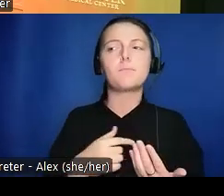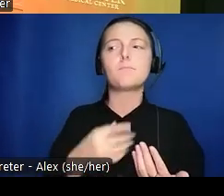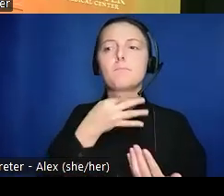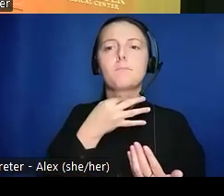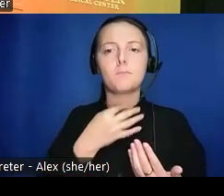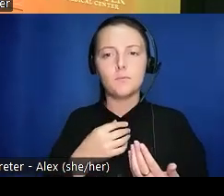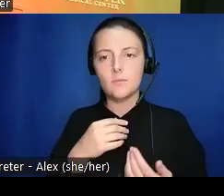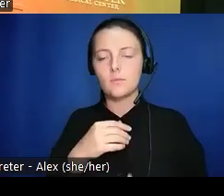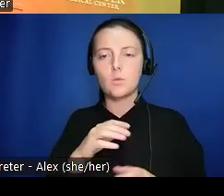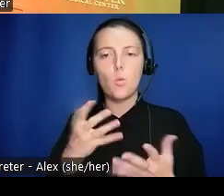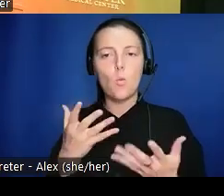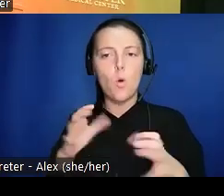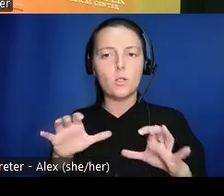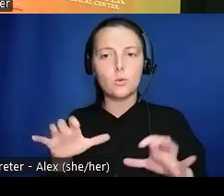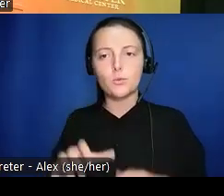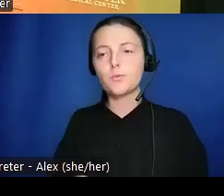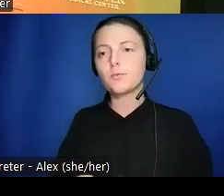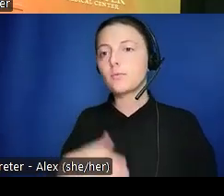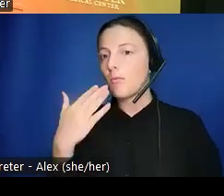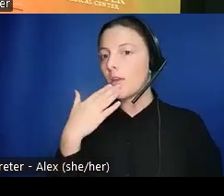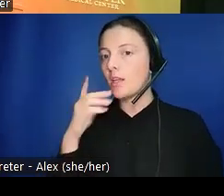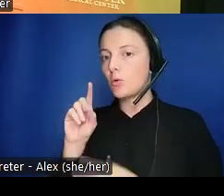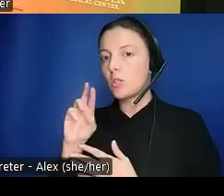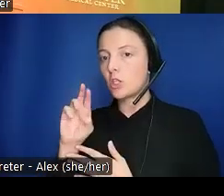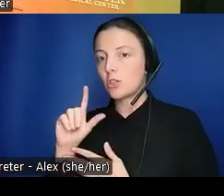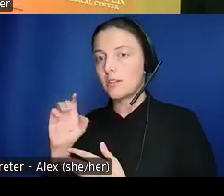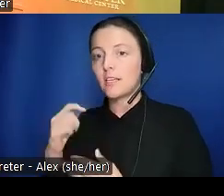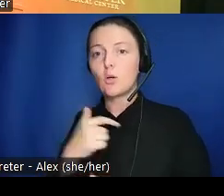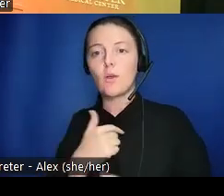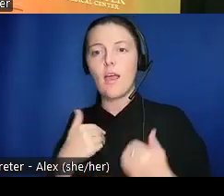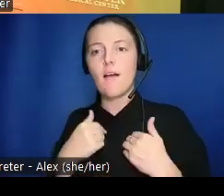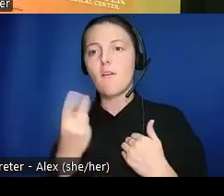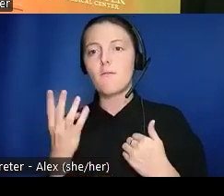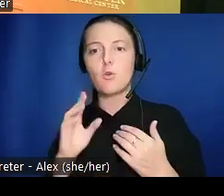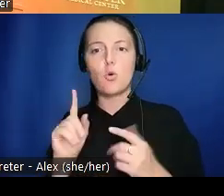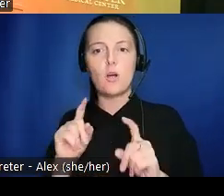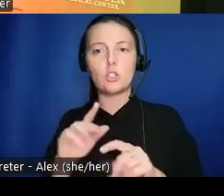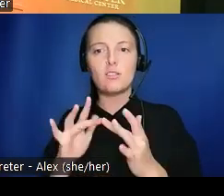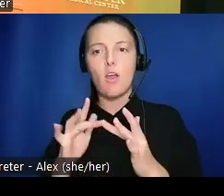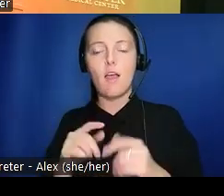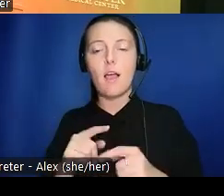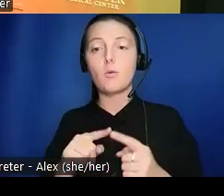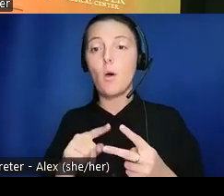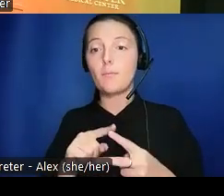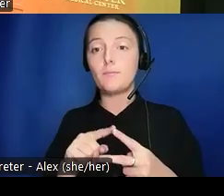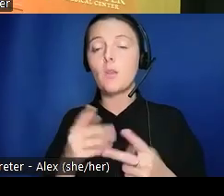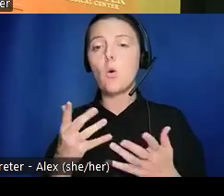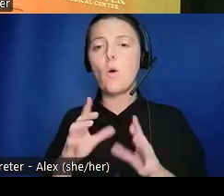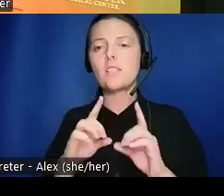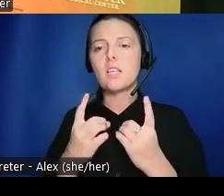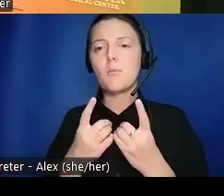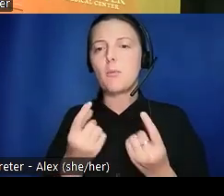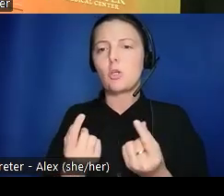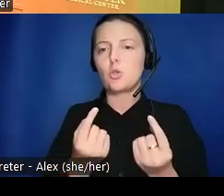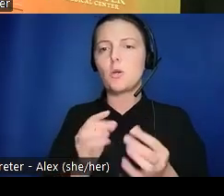Thank you, Dr. Lee. We have a couple of questions online. One is, what's the department doing in terms of the field